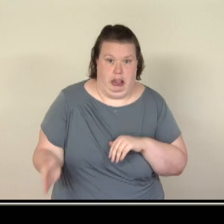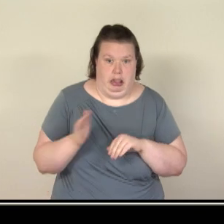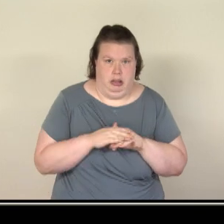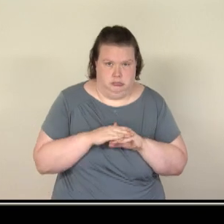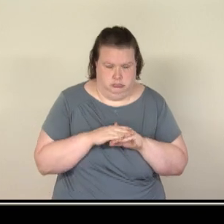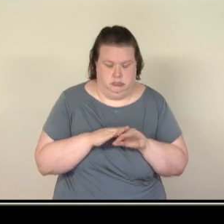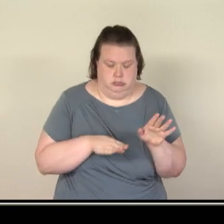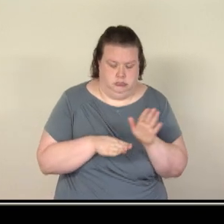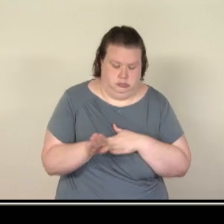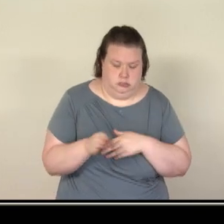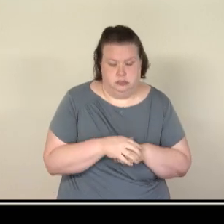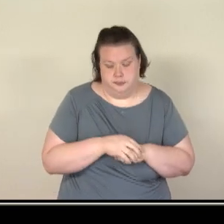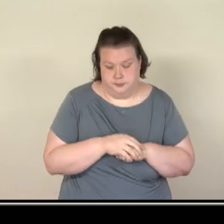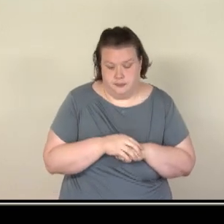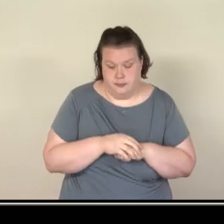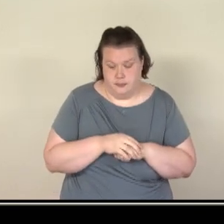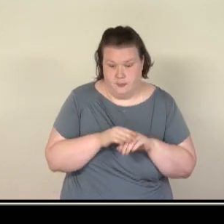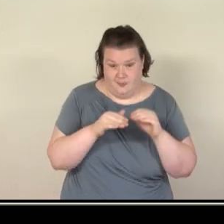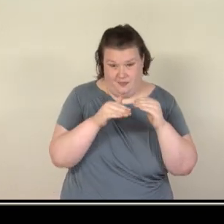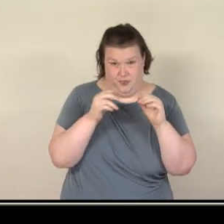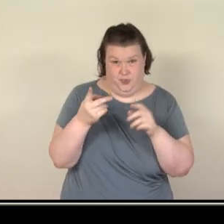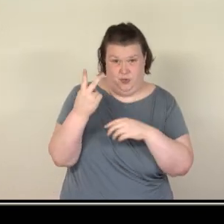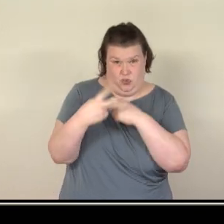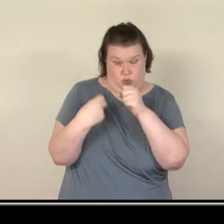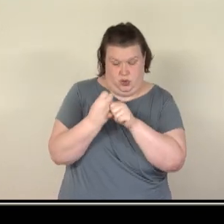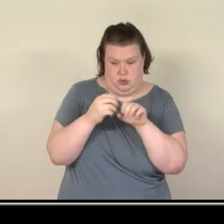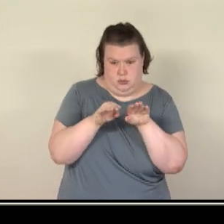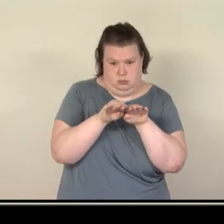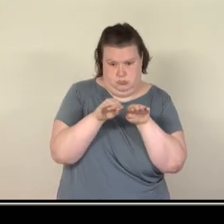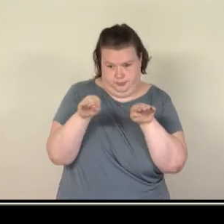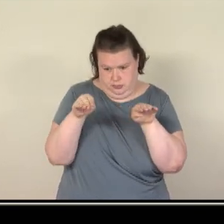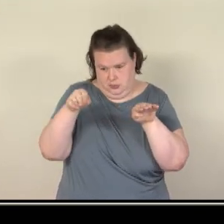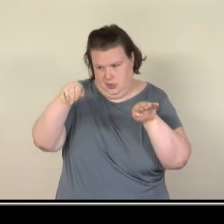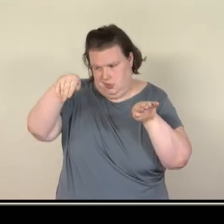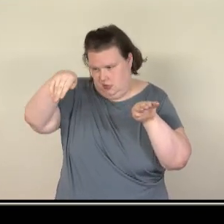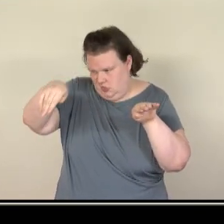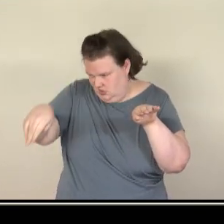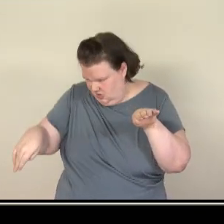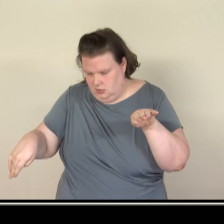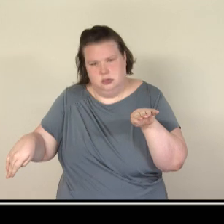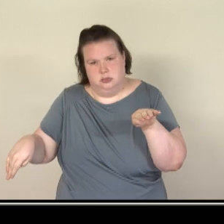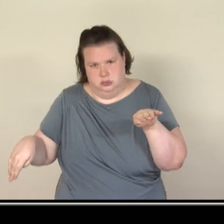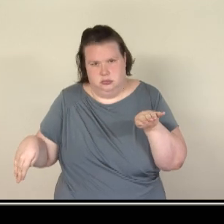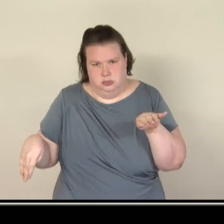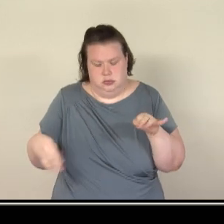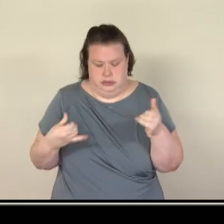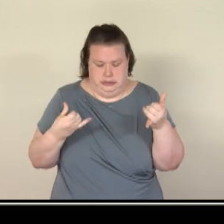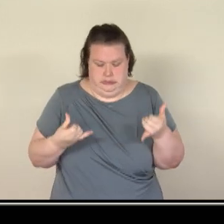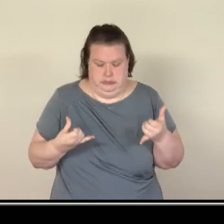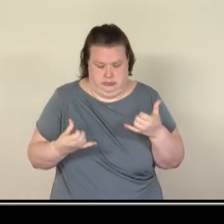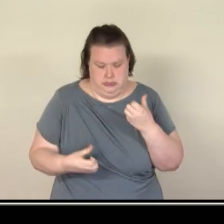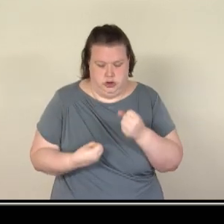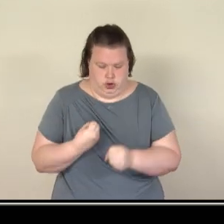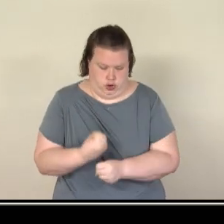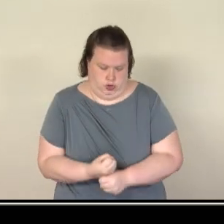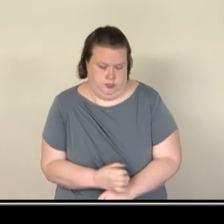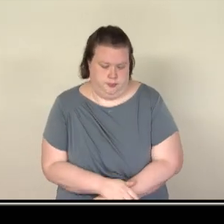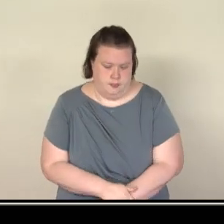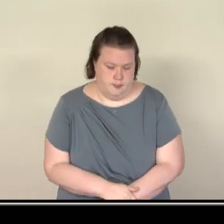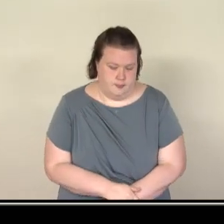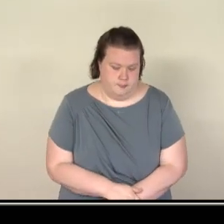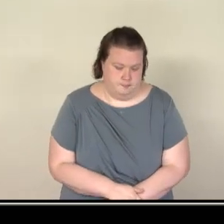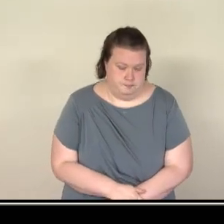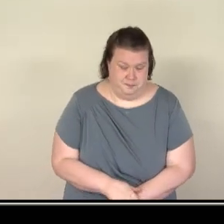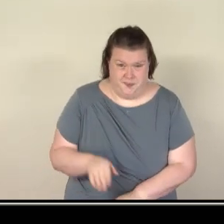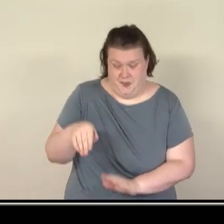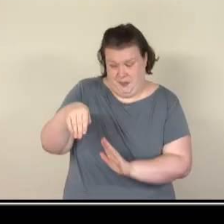Then they've been flat the last 2 years. Now they're showing coming down for this current year. But most